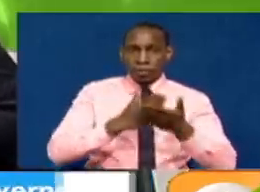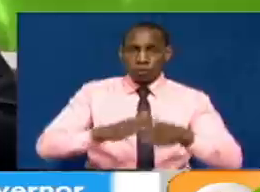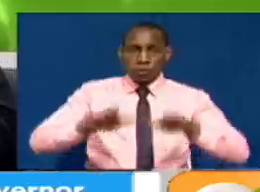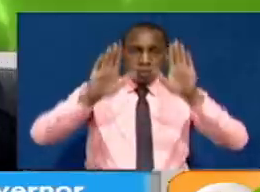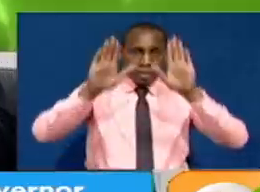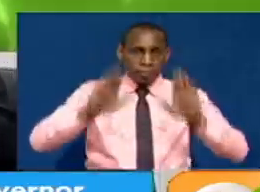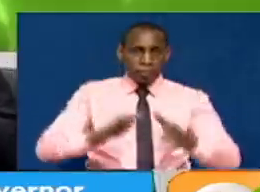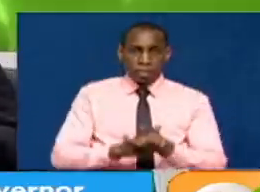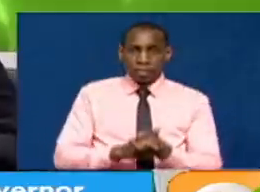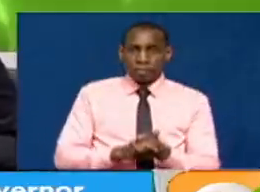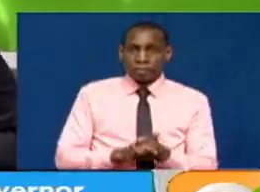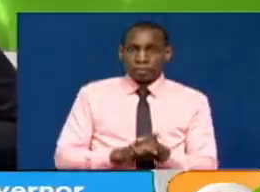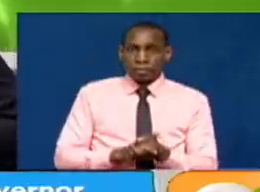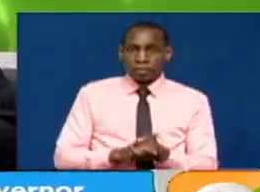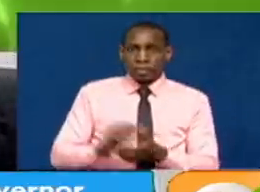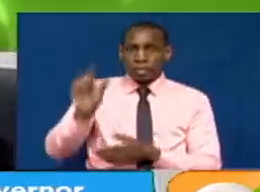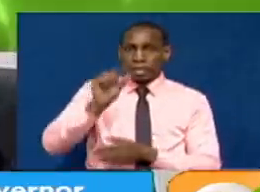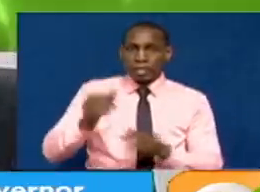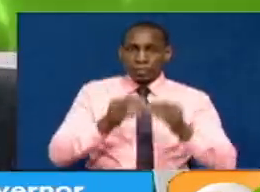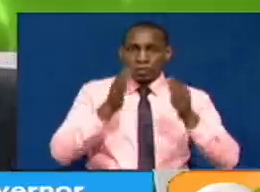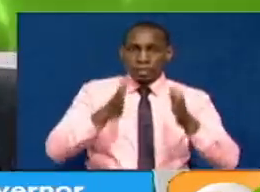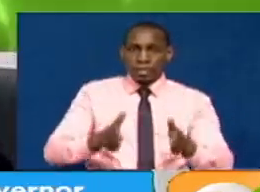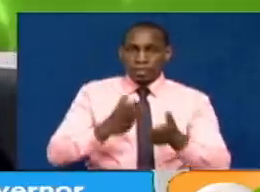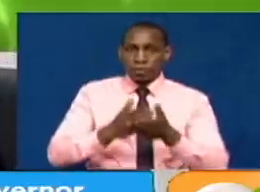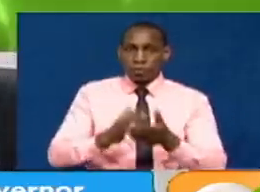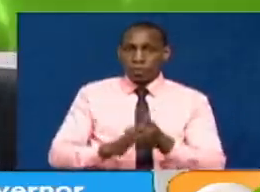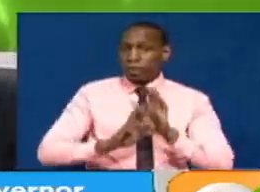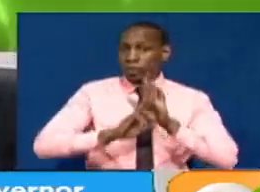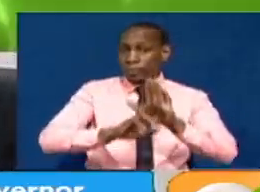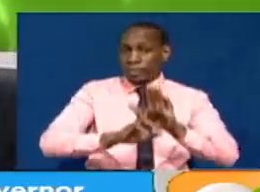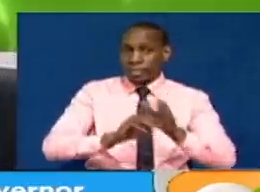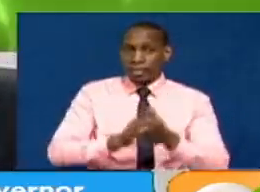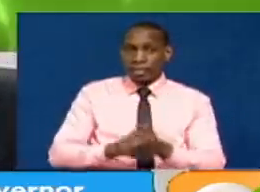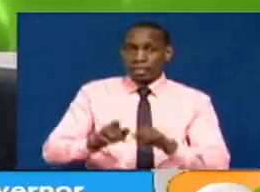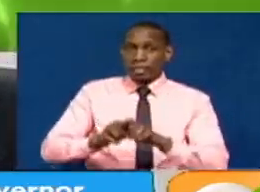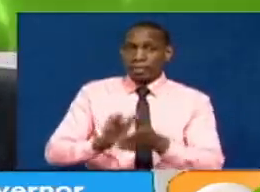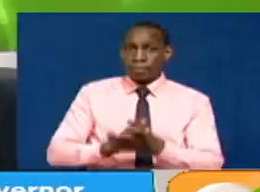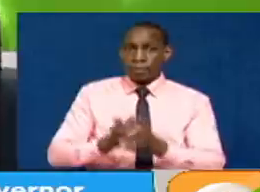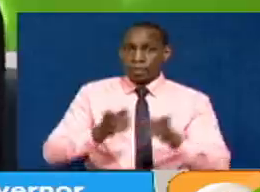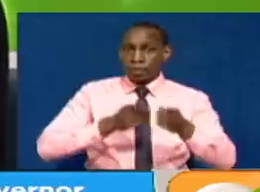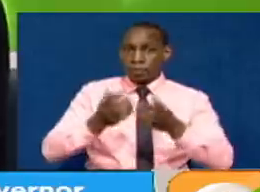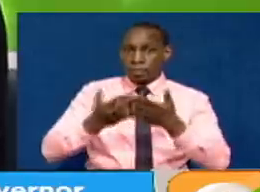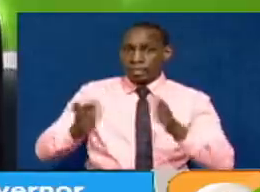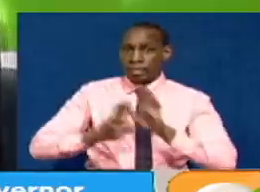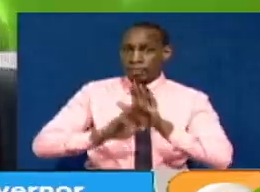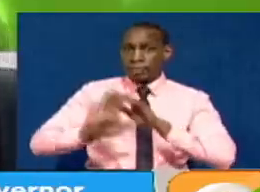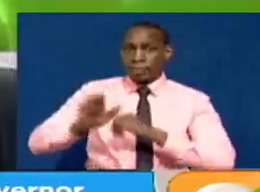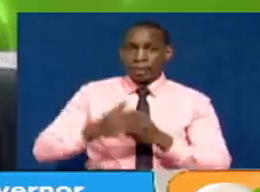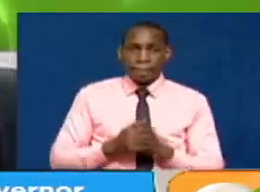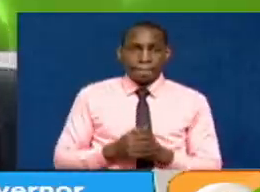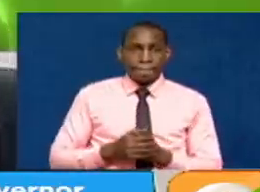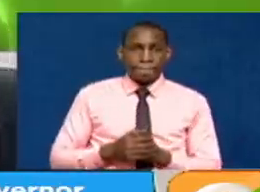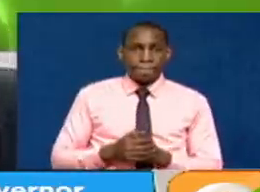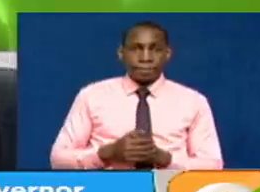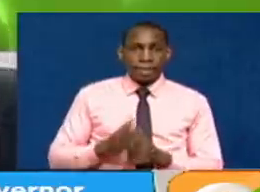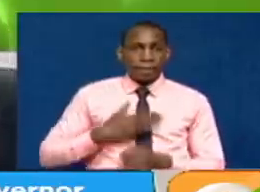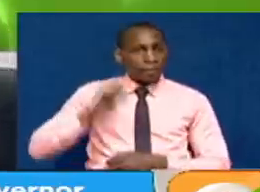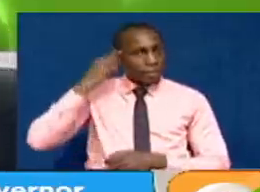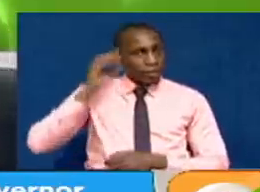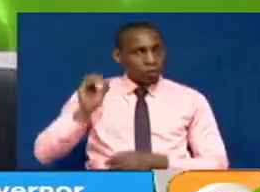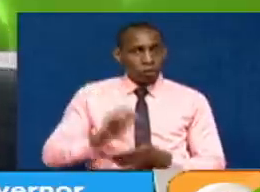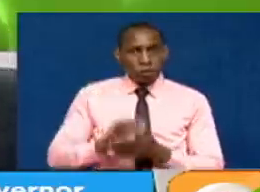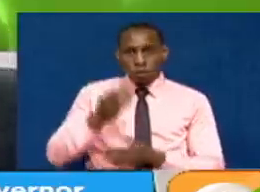have certain regional leaders who will have a say on your behalf, who will run things on your behalf. So I don't think DP